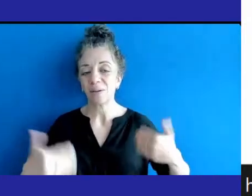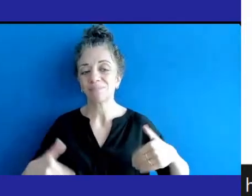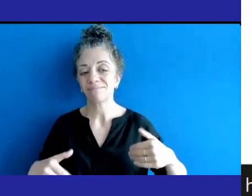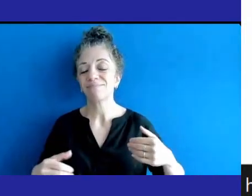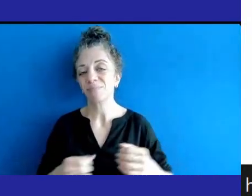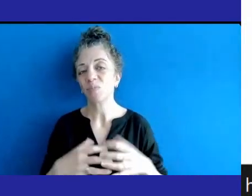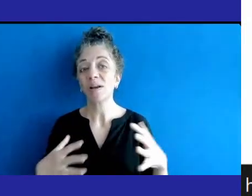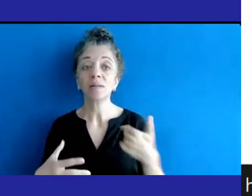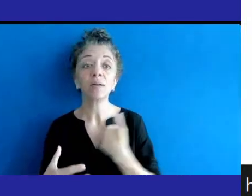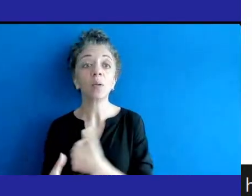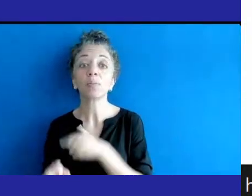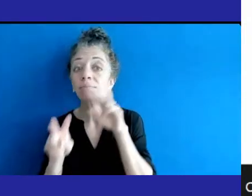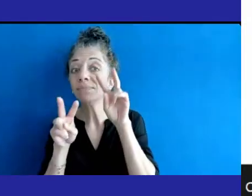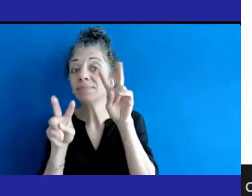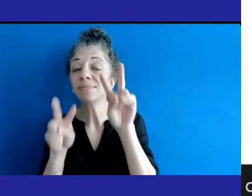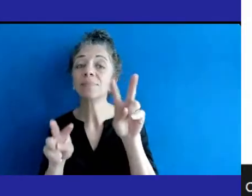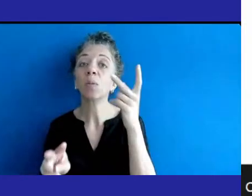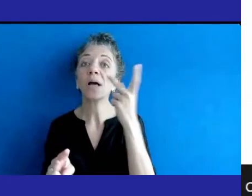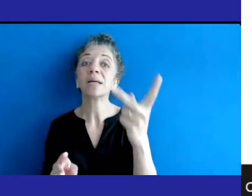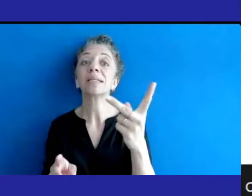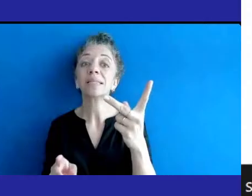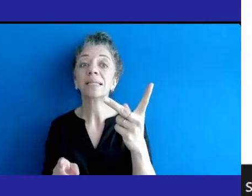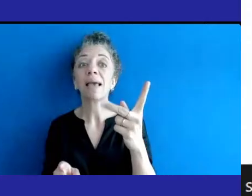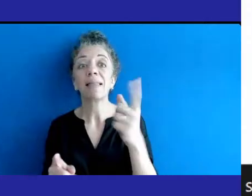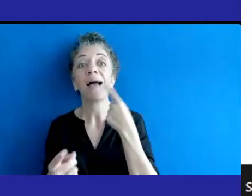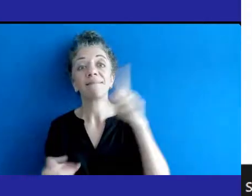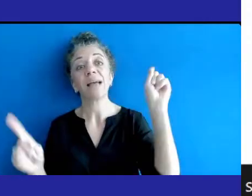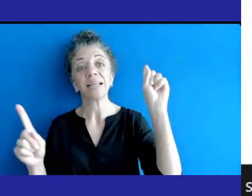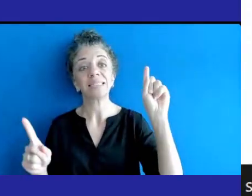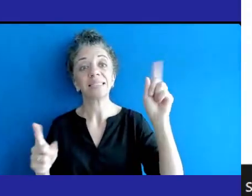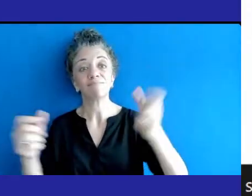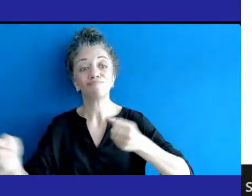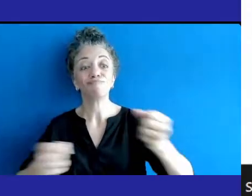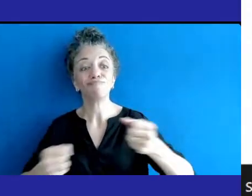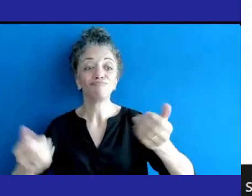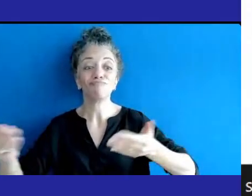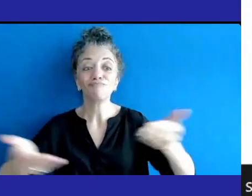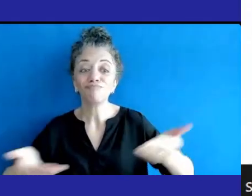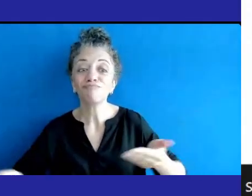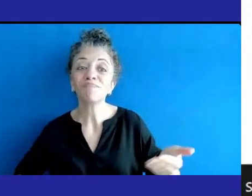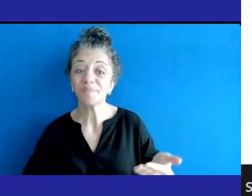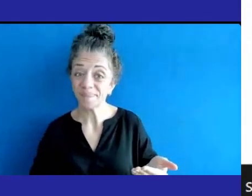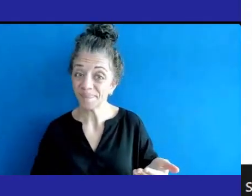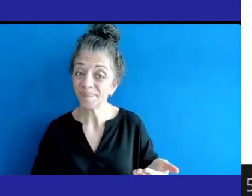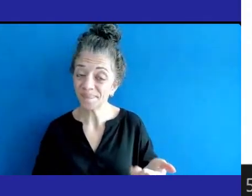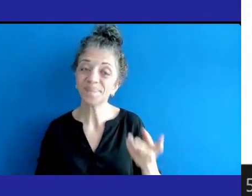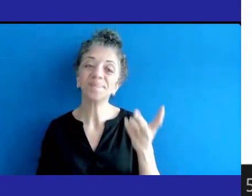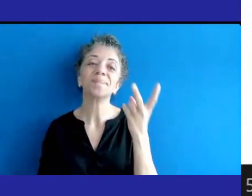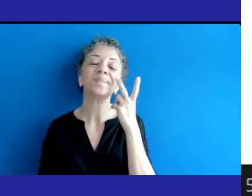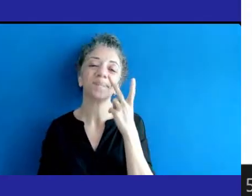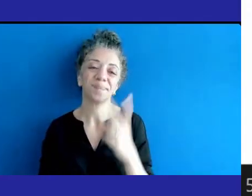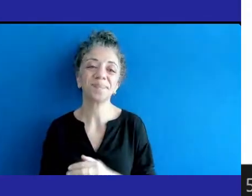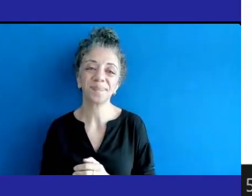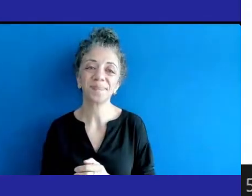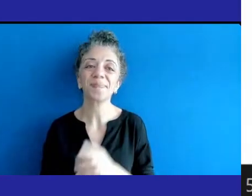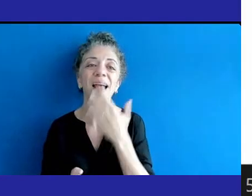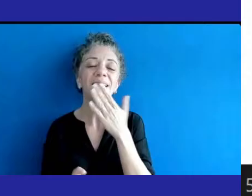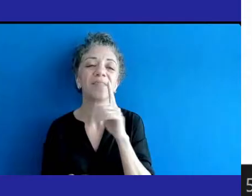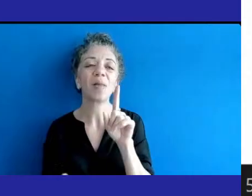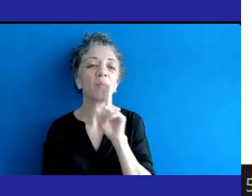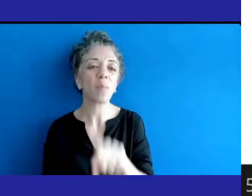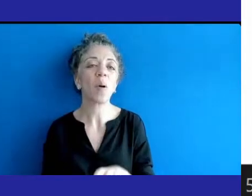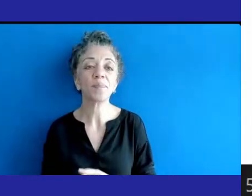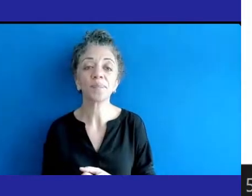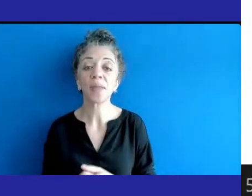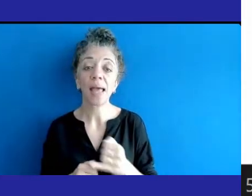see the effect on recruitment, retention, all these programs, because they're just magnificent. So thank you for that report. Lastly, we